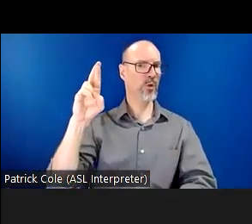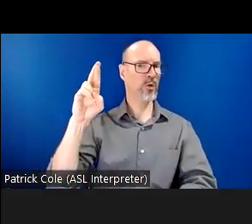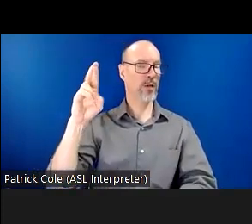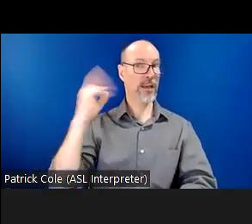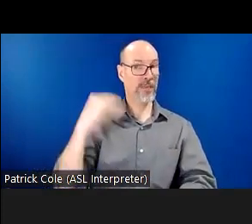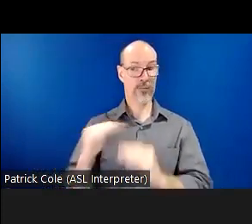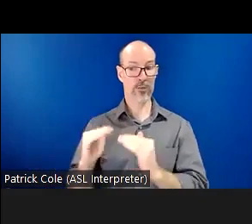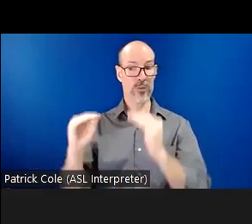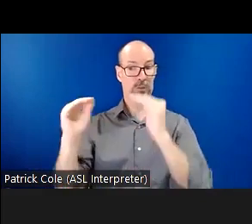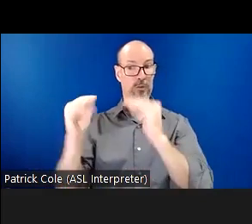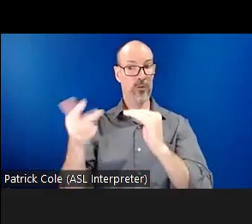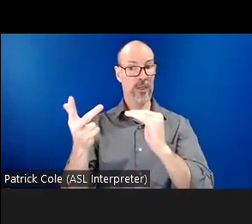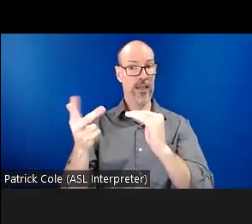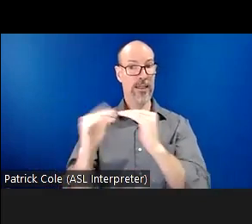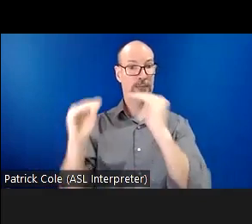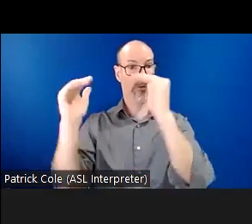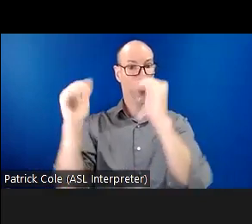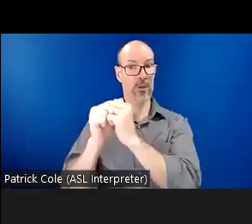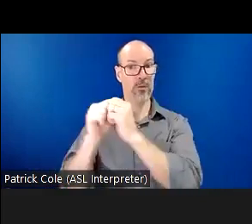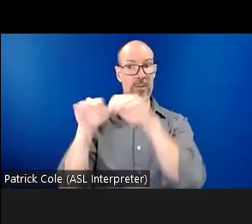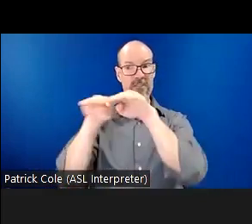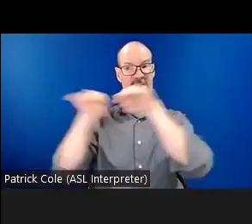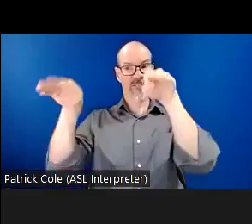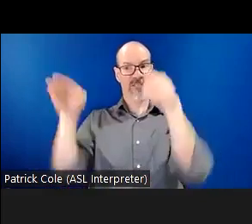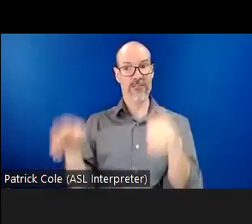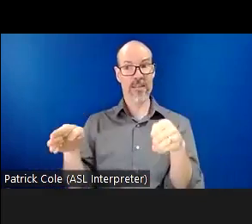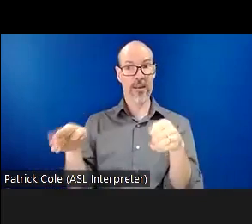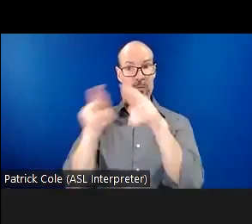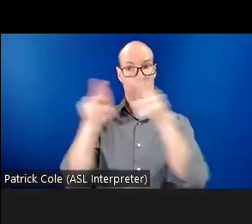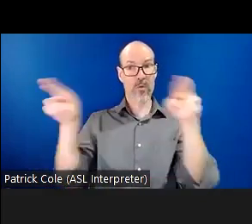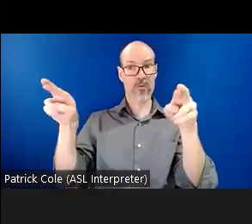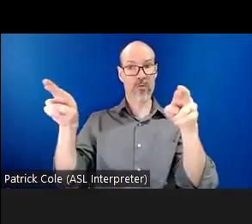So I think it would, yes.